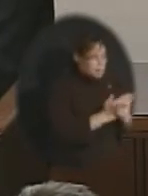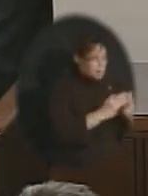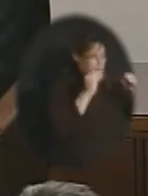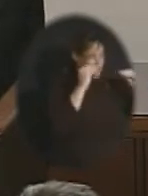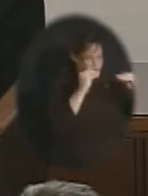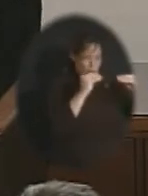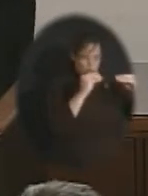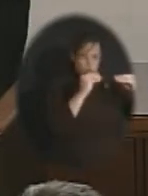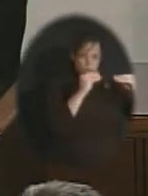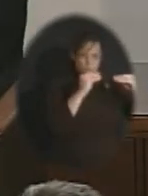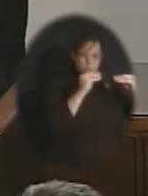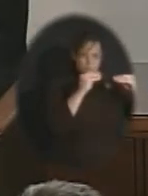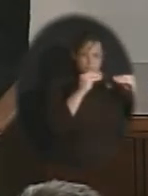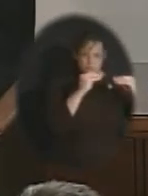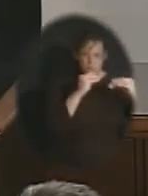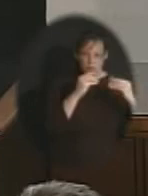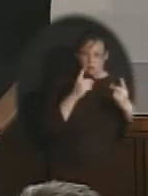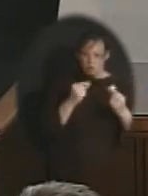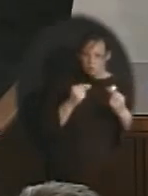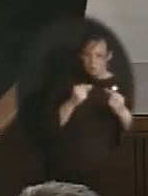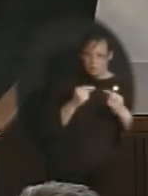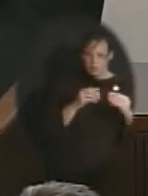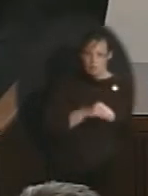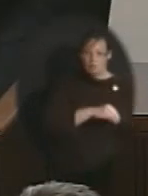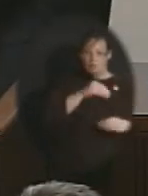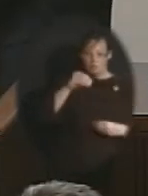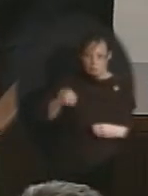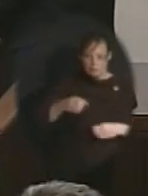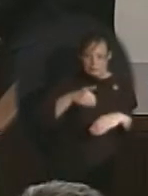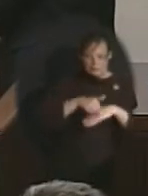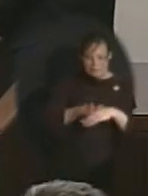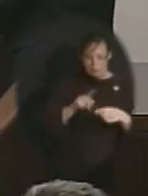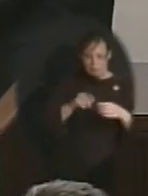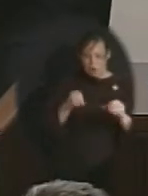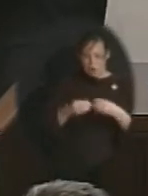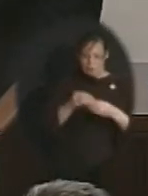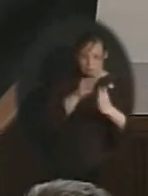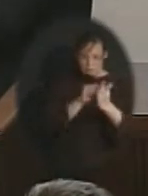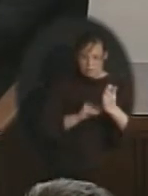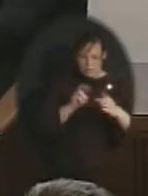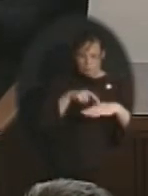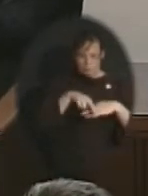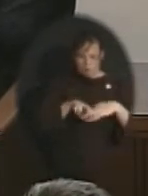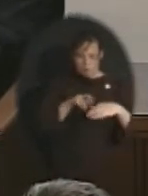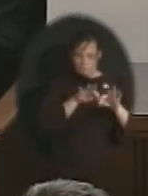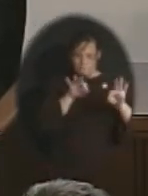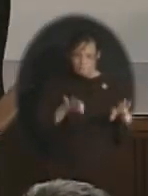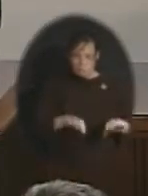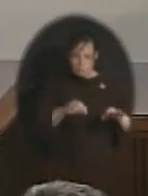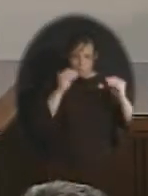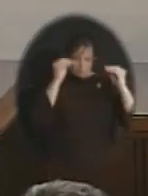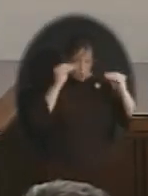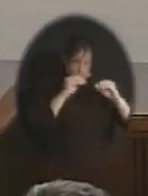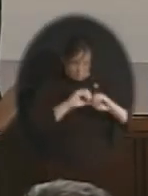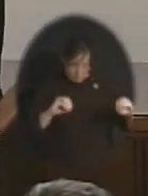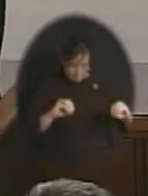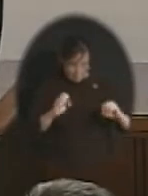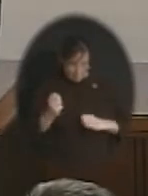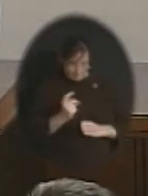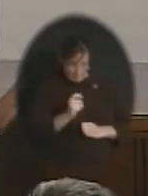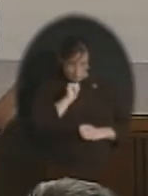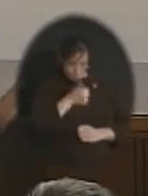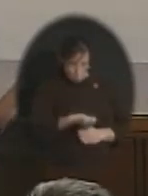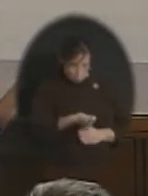instruction, doing this, removing them to the office, filling out a referral form, and we taught them nothing new. So they come back